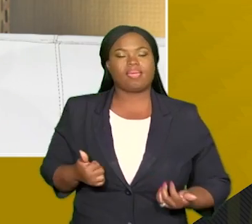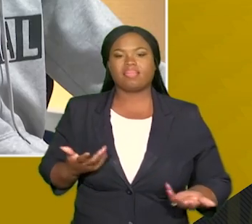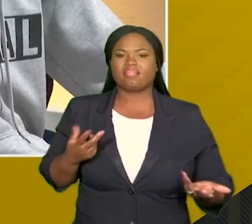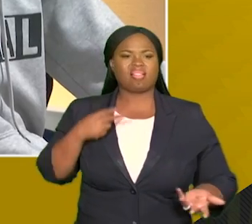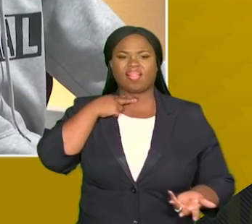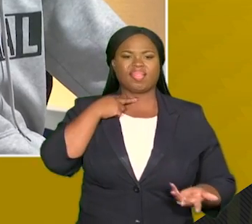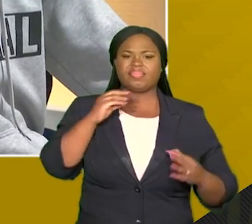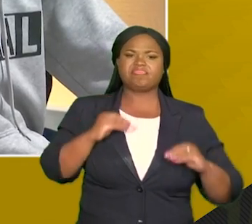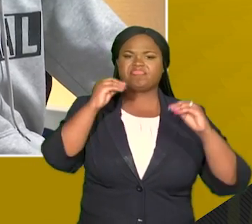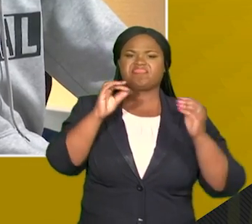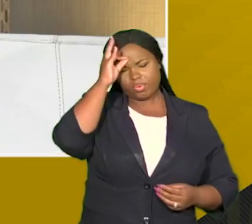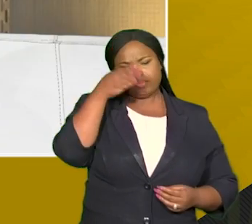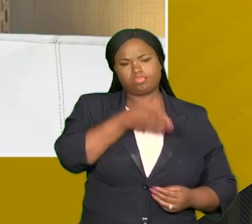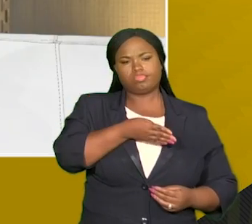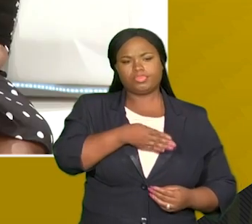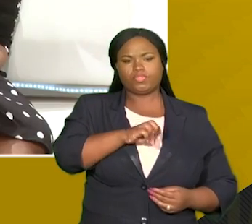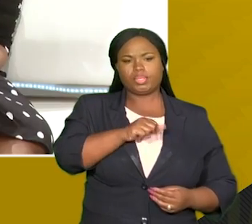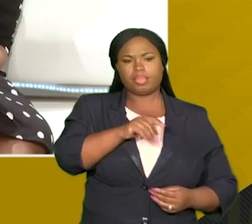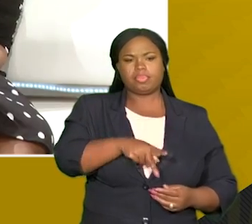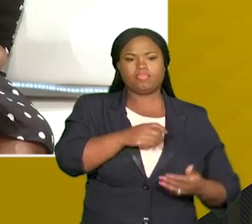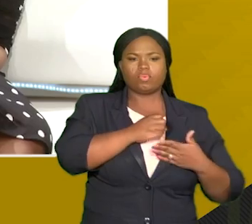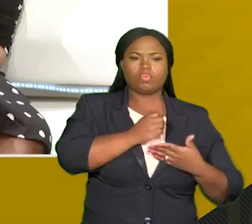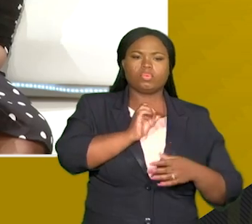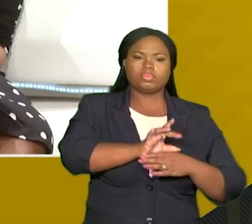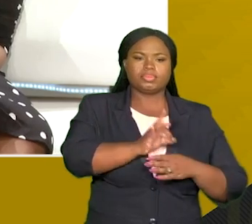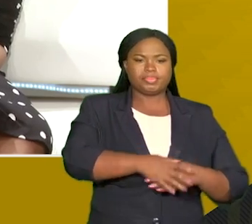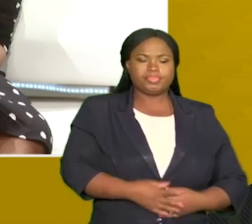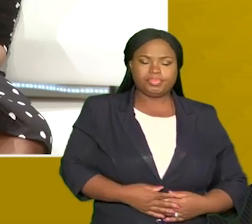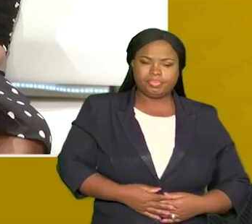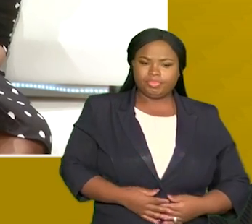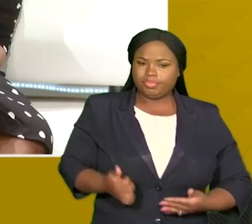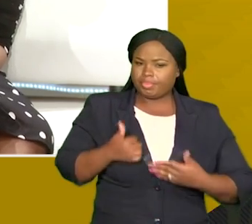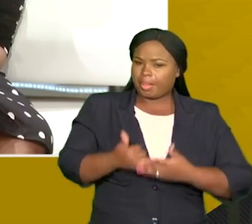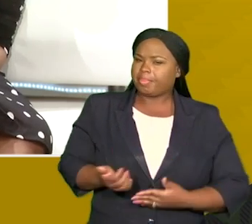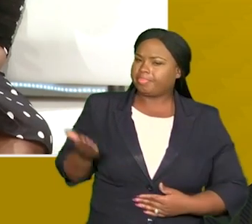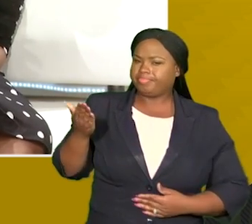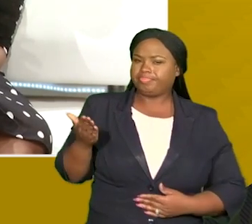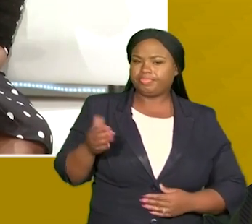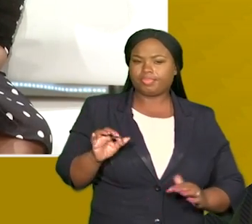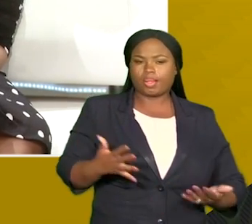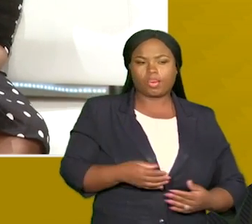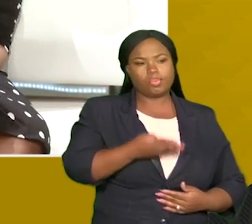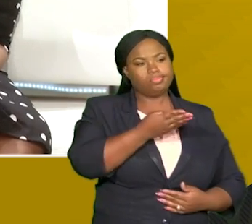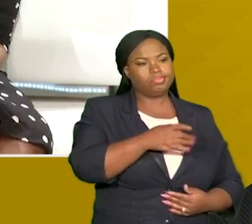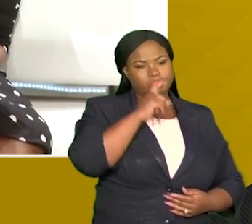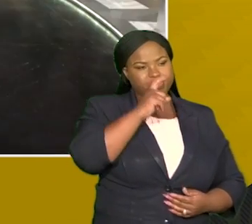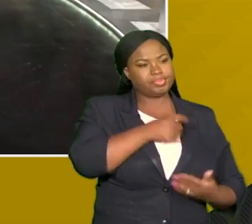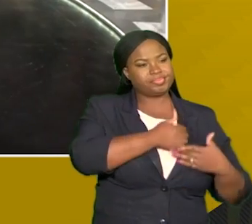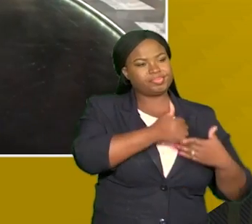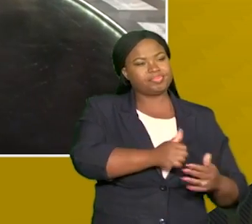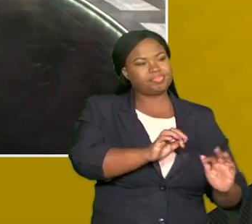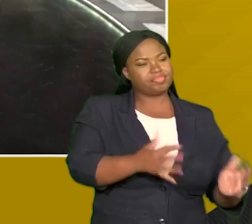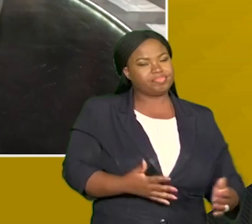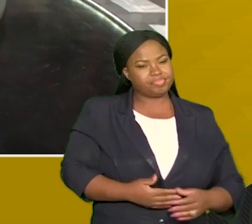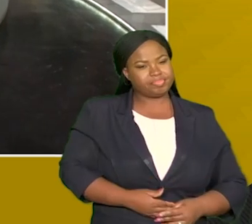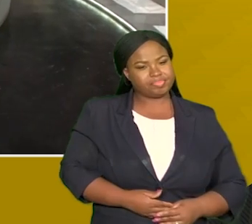from getting a senior position. How do you help the Morgans and Bose Simola? How does